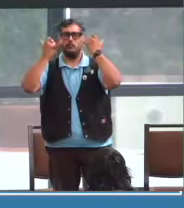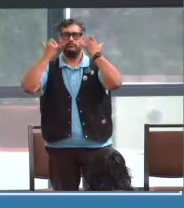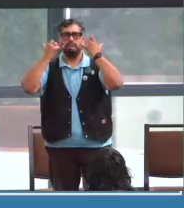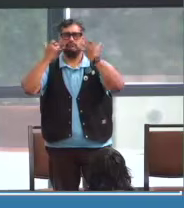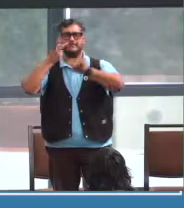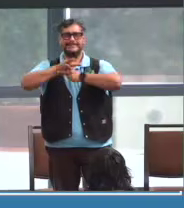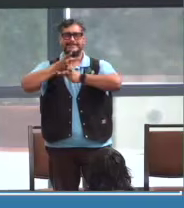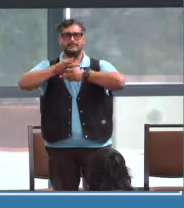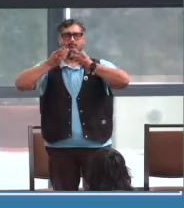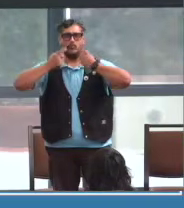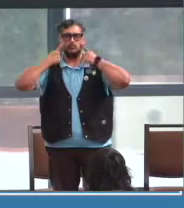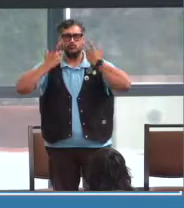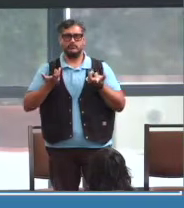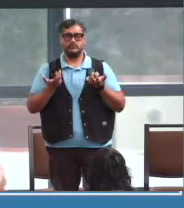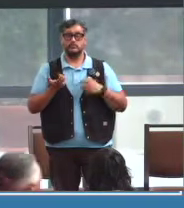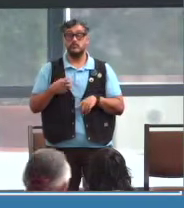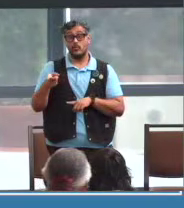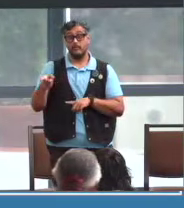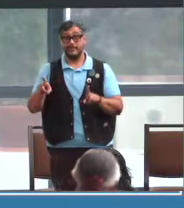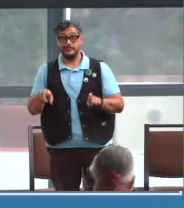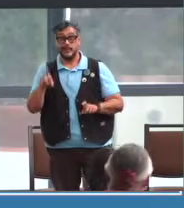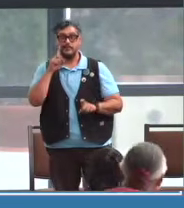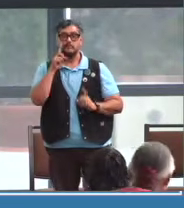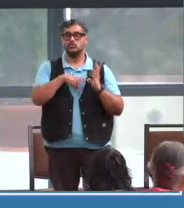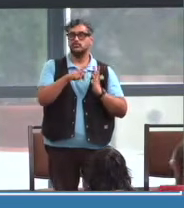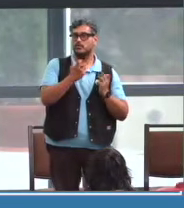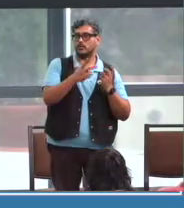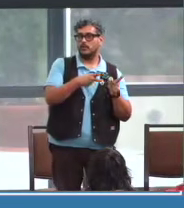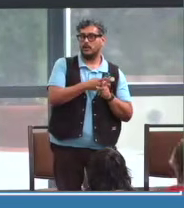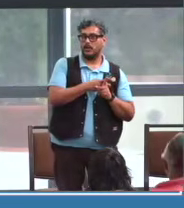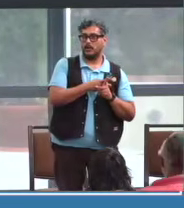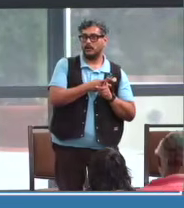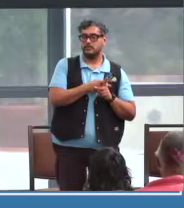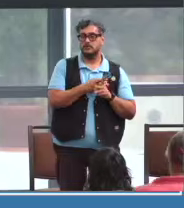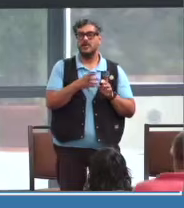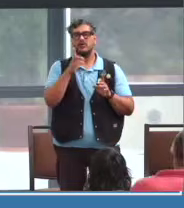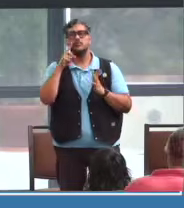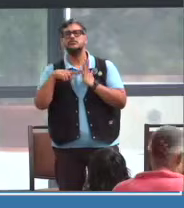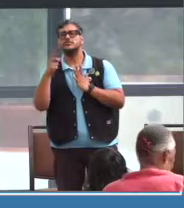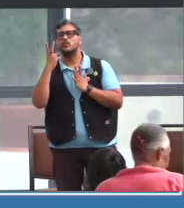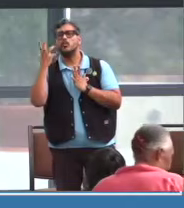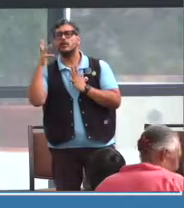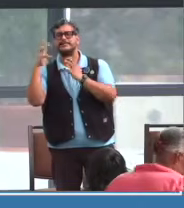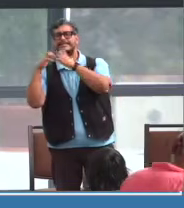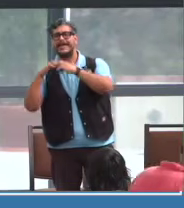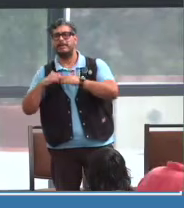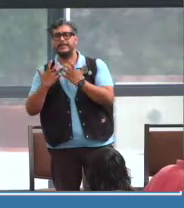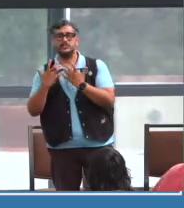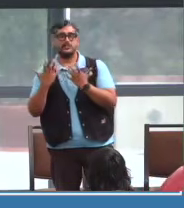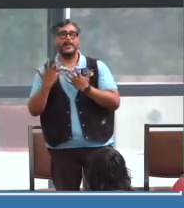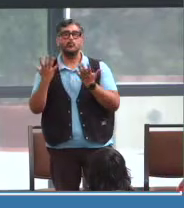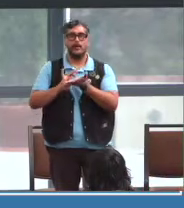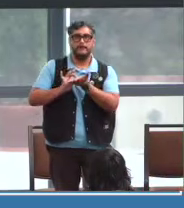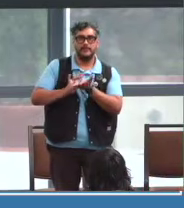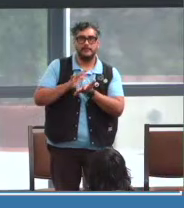help detect the type of dry eye. They help detect corneal damage and what type of therapy might help this